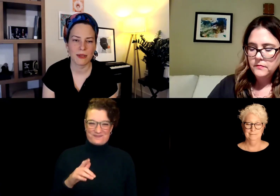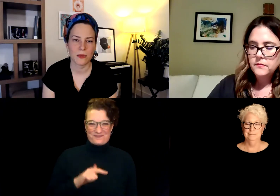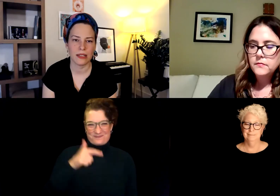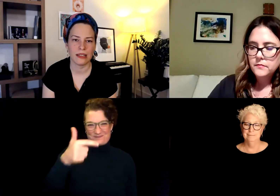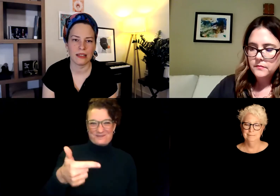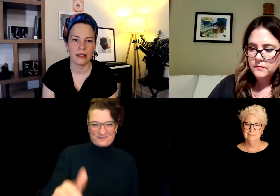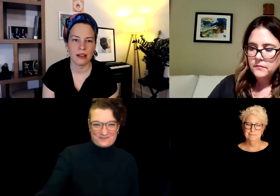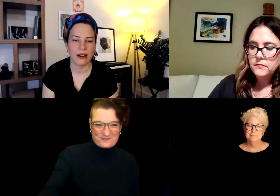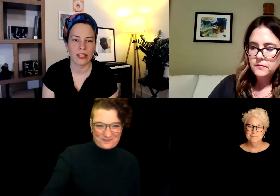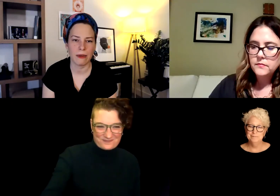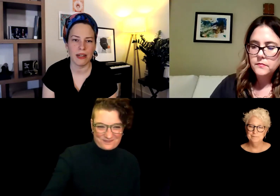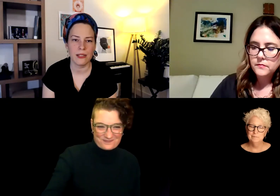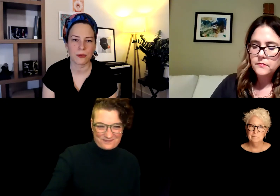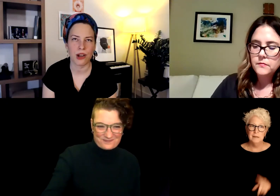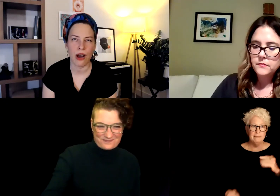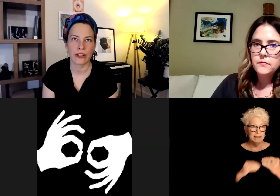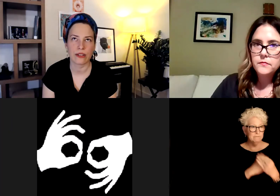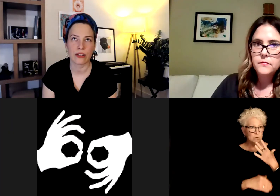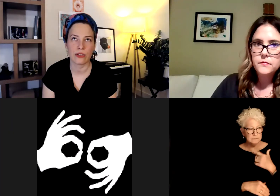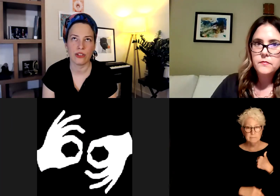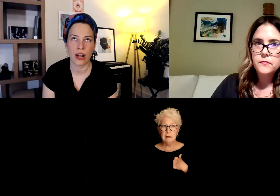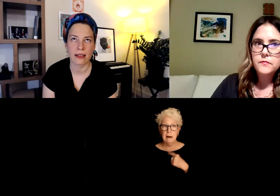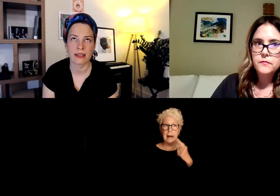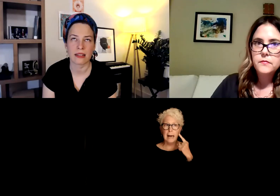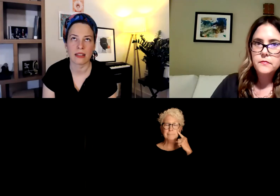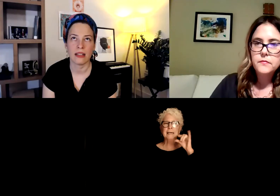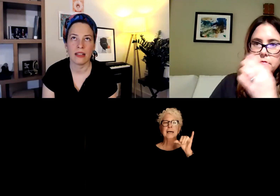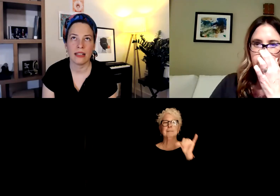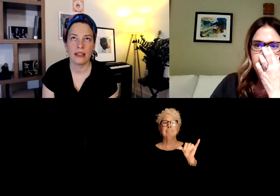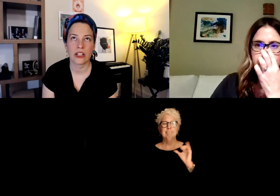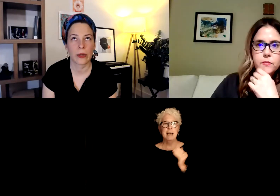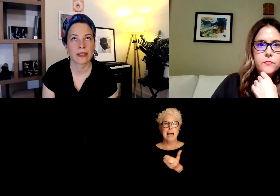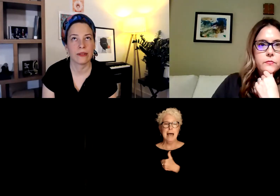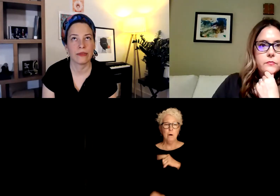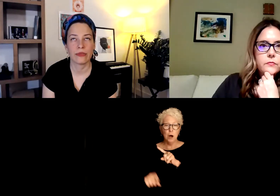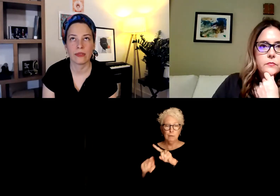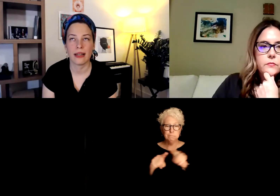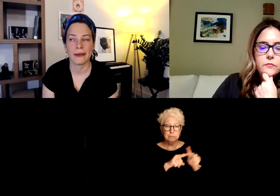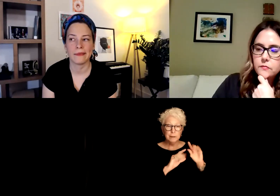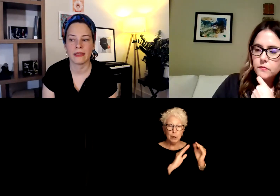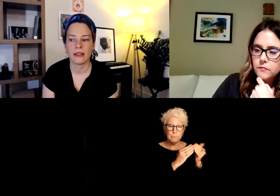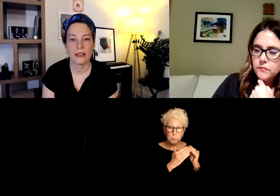connections between our communities were not just in terms of